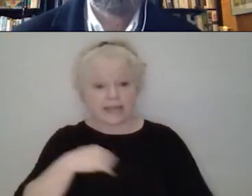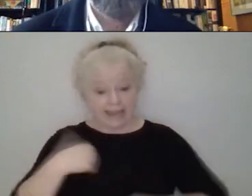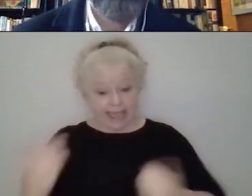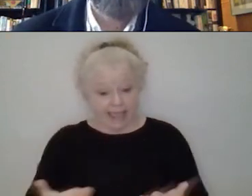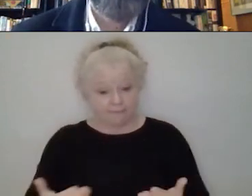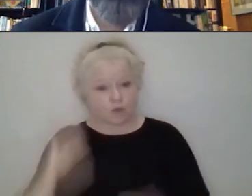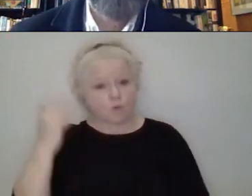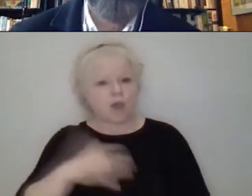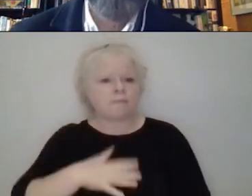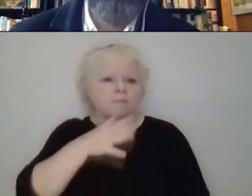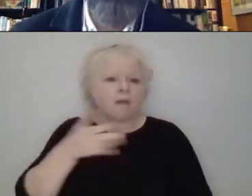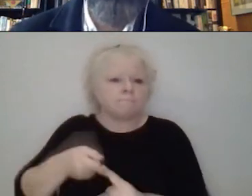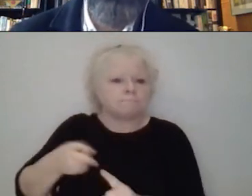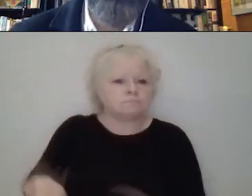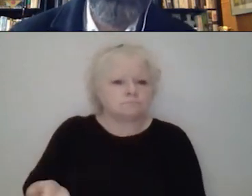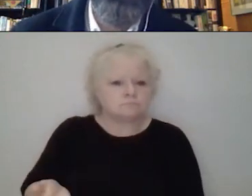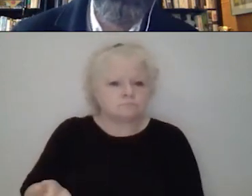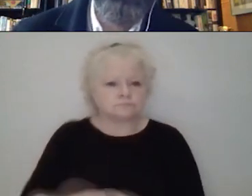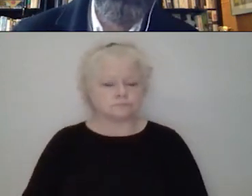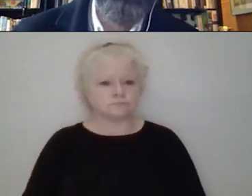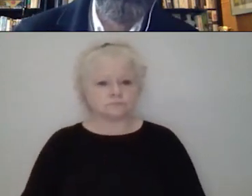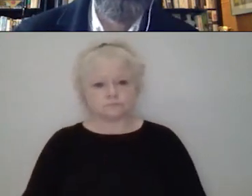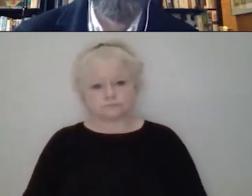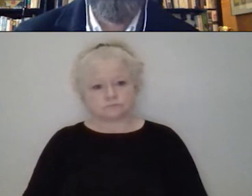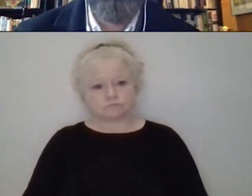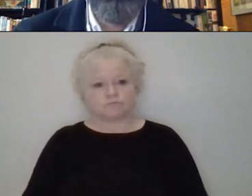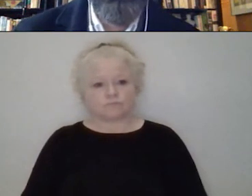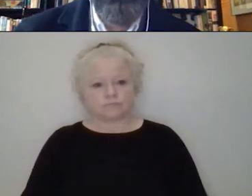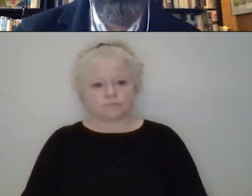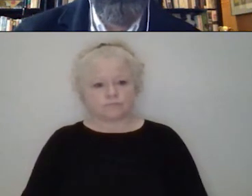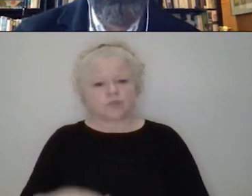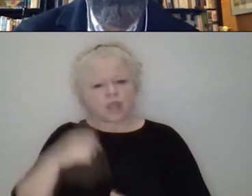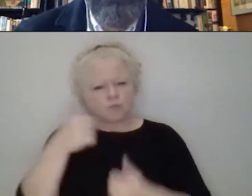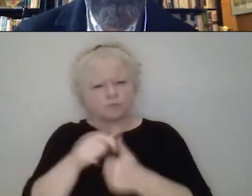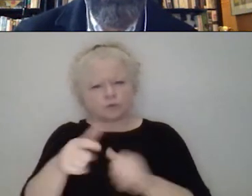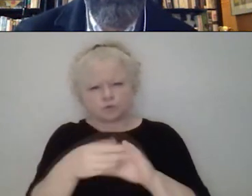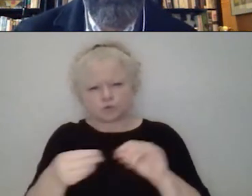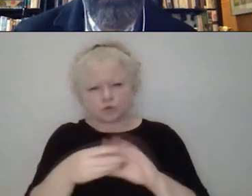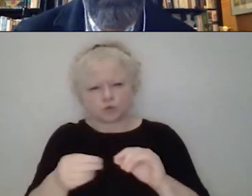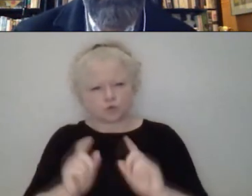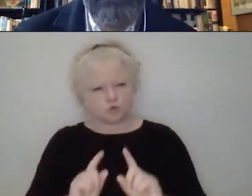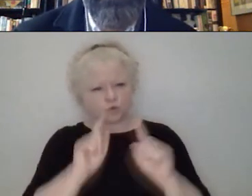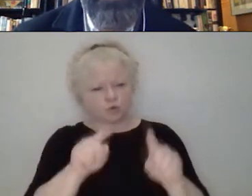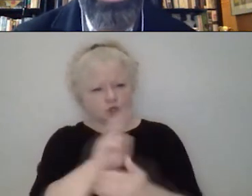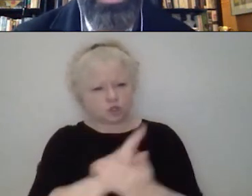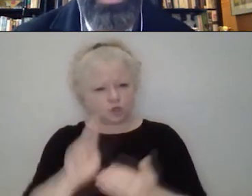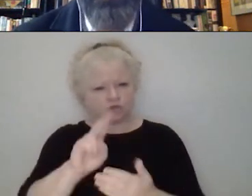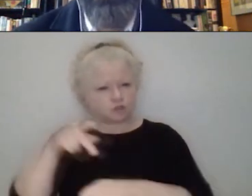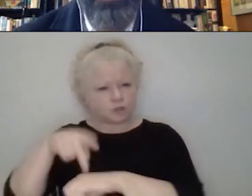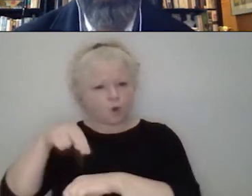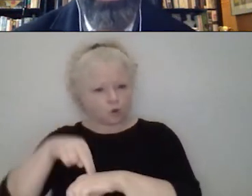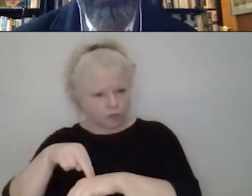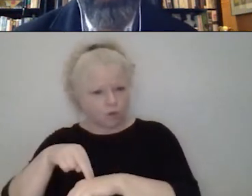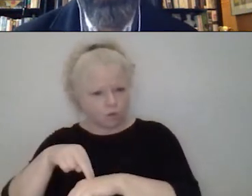Right. And you were telling me a really like interesting story about ending up at the University of Puerto Rico